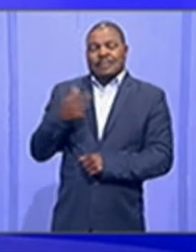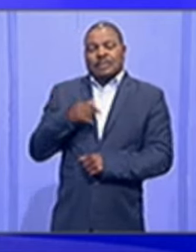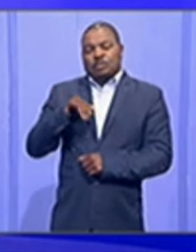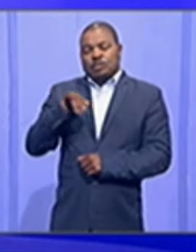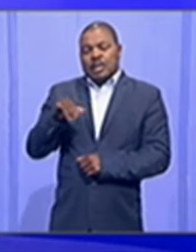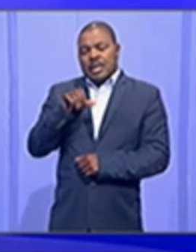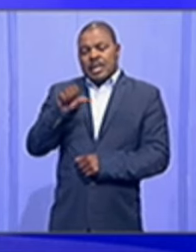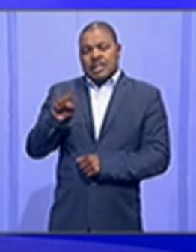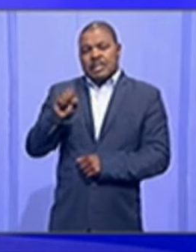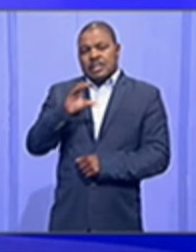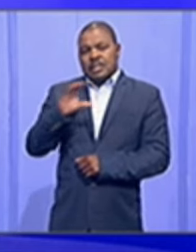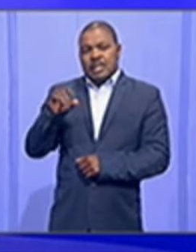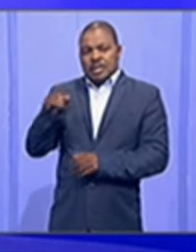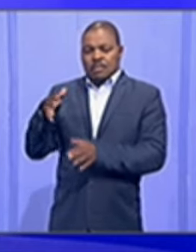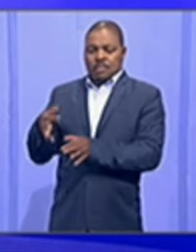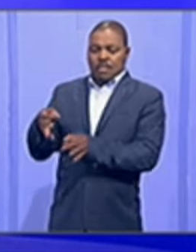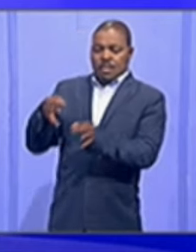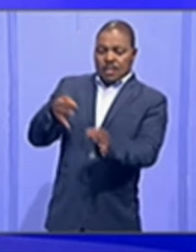tulo